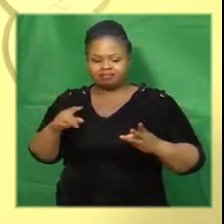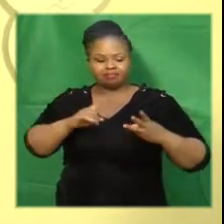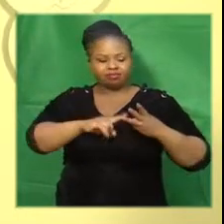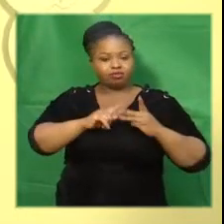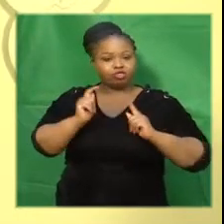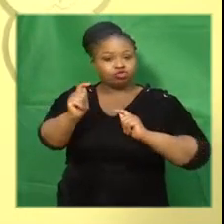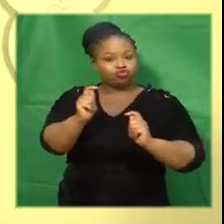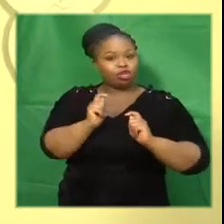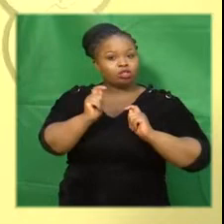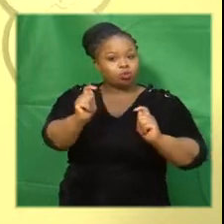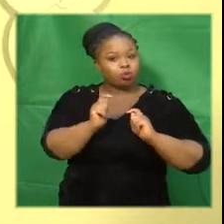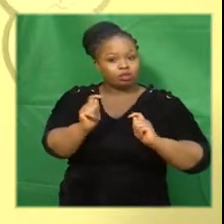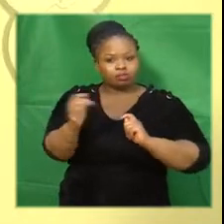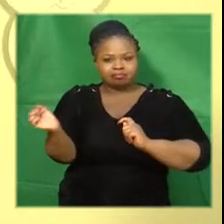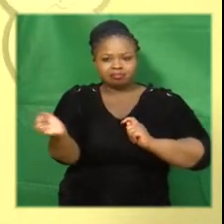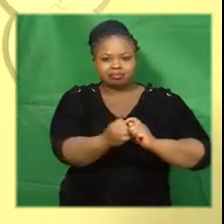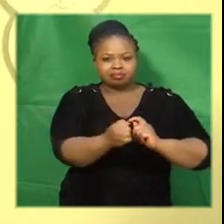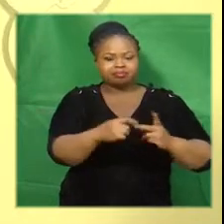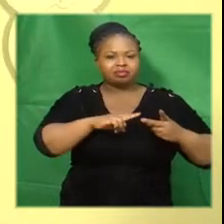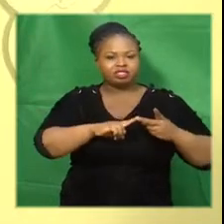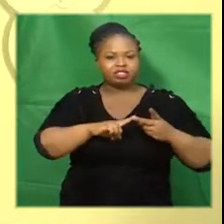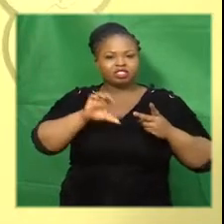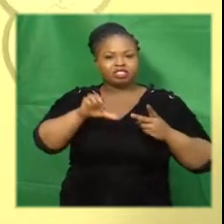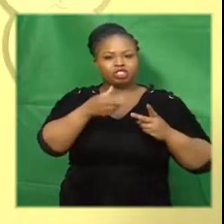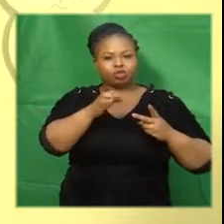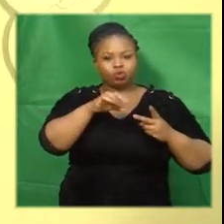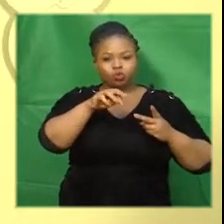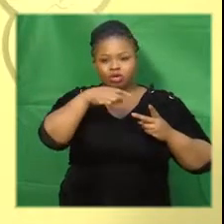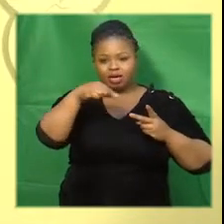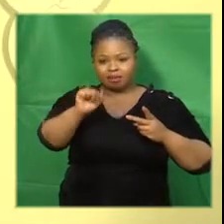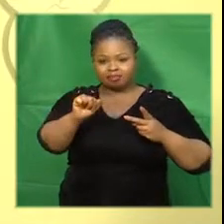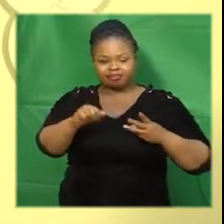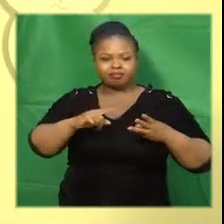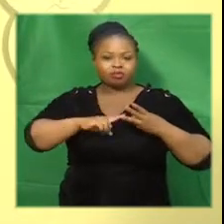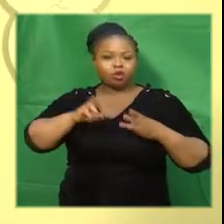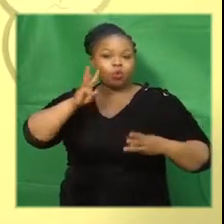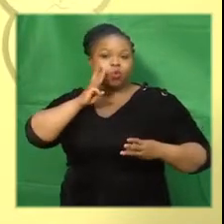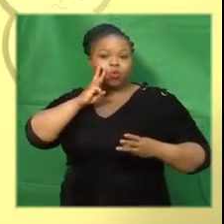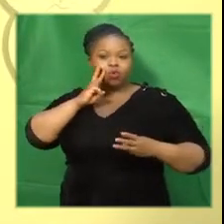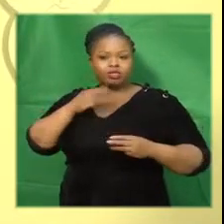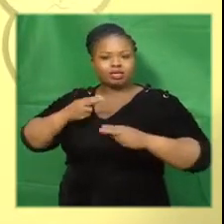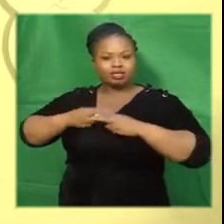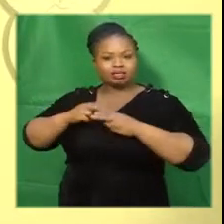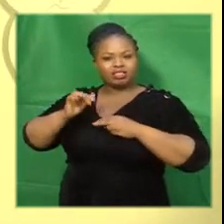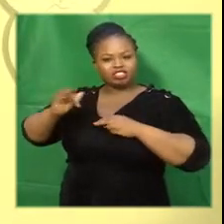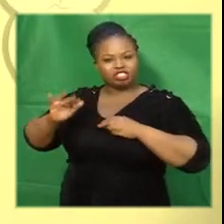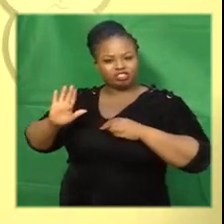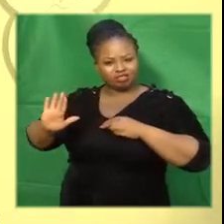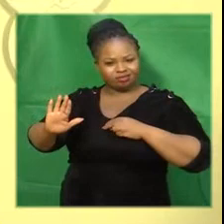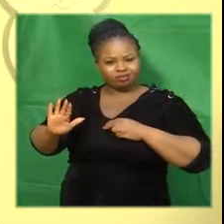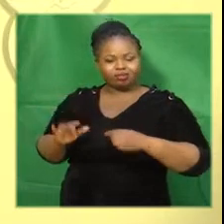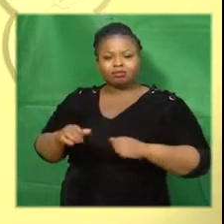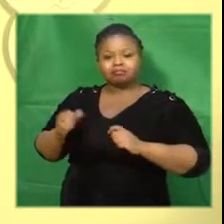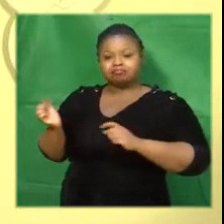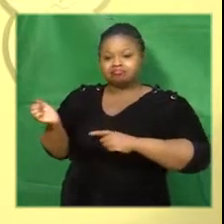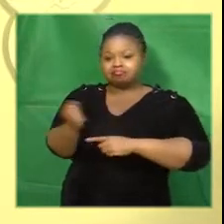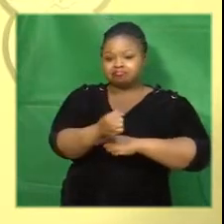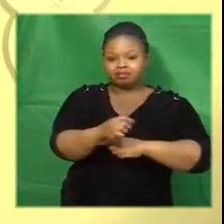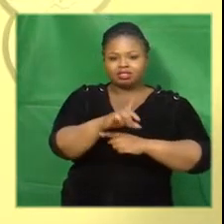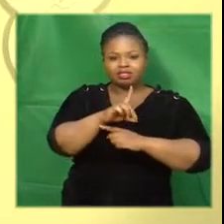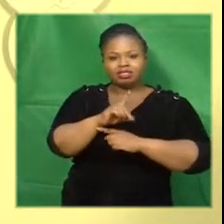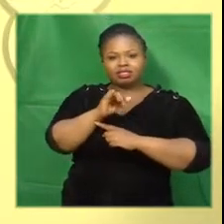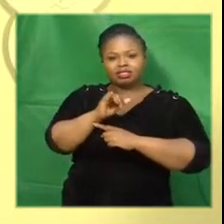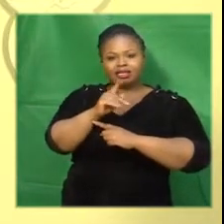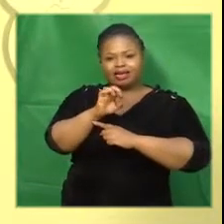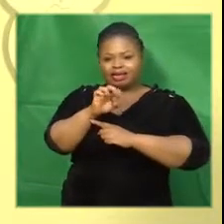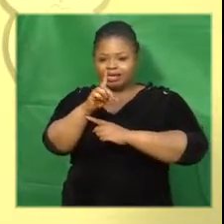Chikunga. Water and Sanitation, Ms. Dikeledi Magadzi, who will